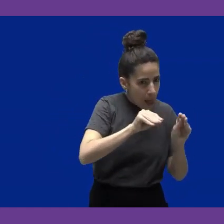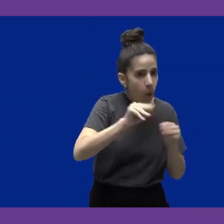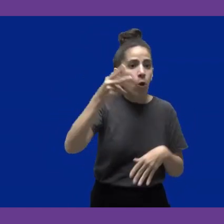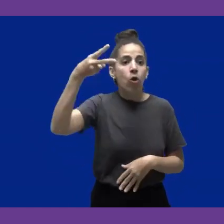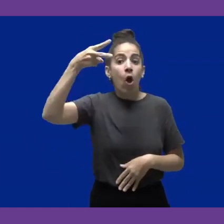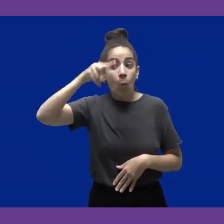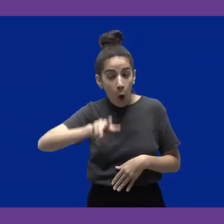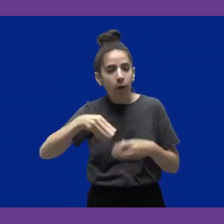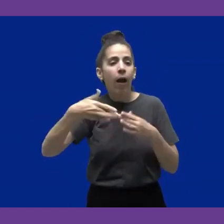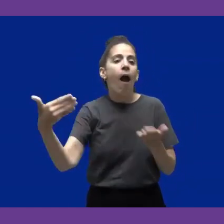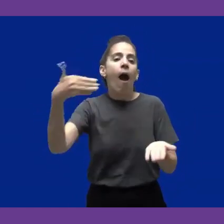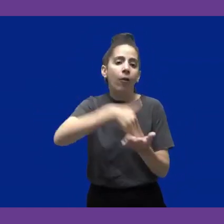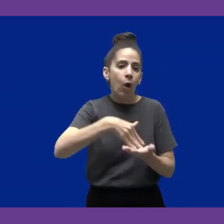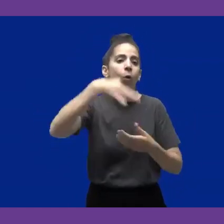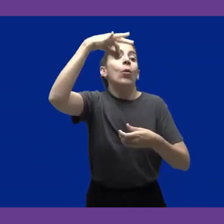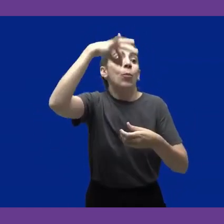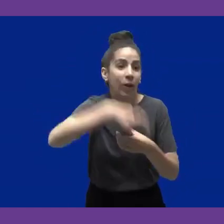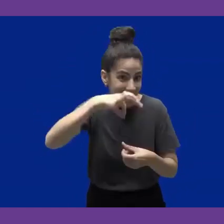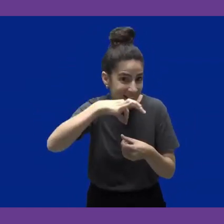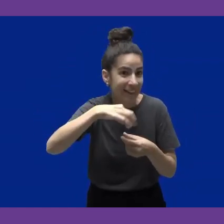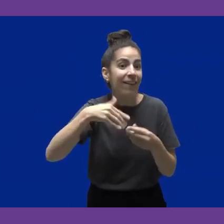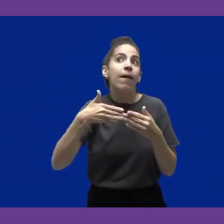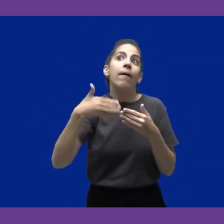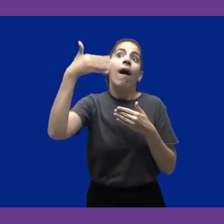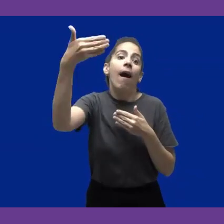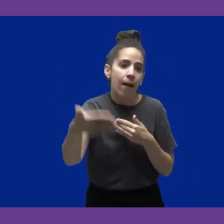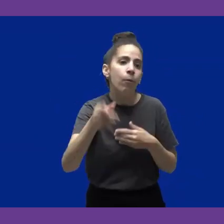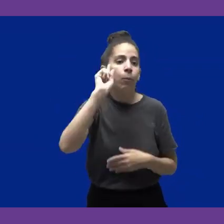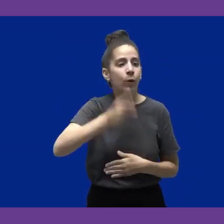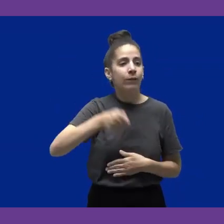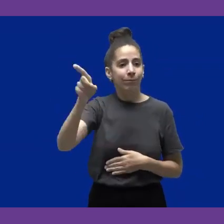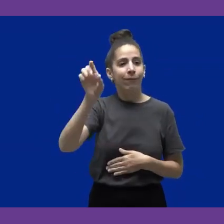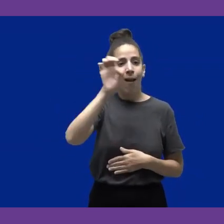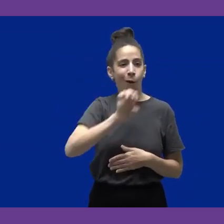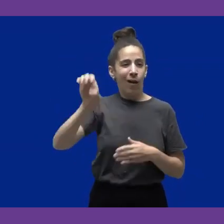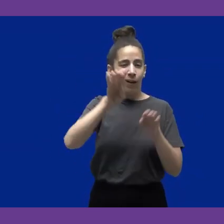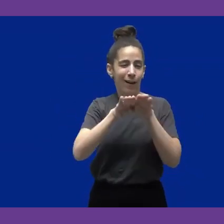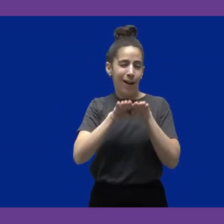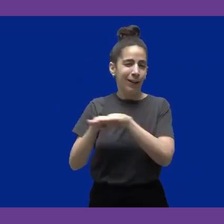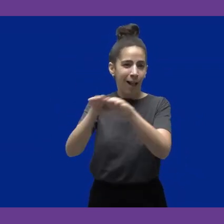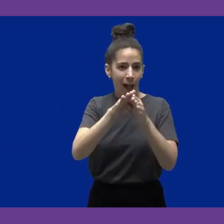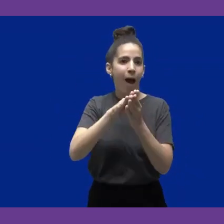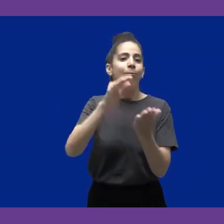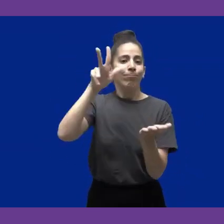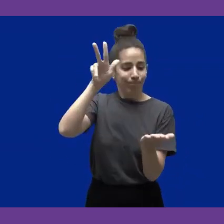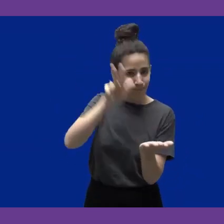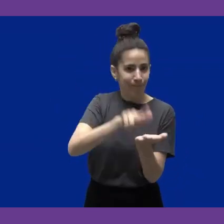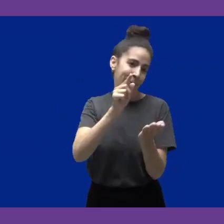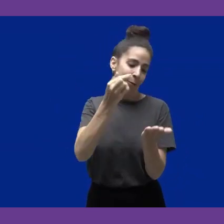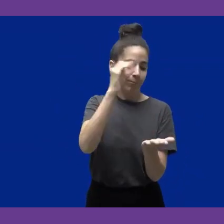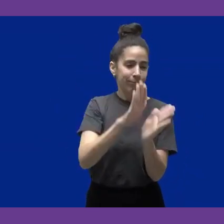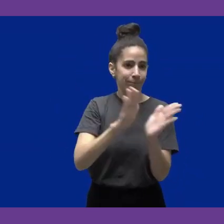publication. It can take 3 months, and then the European Commission revises the EN, and if it's satisfactory, it is referenced in the DOE, in the